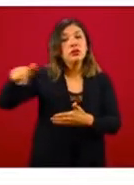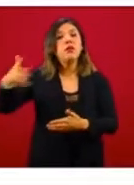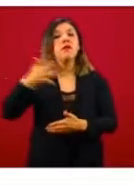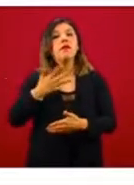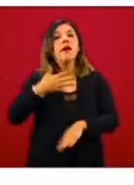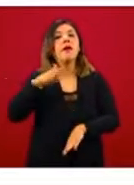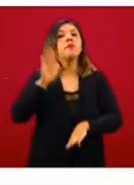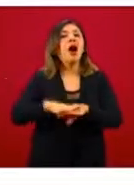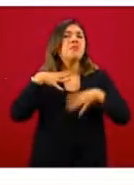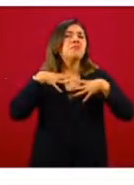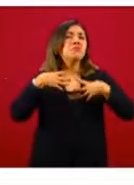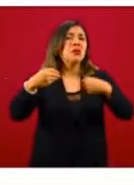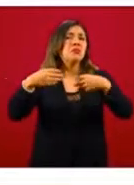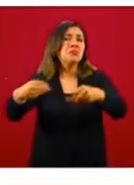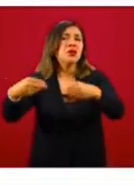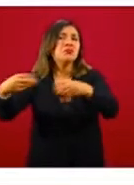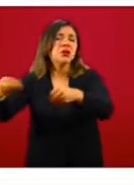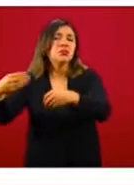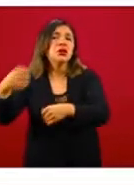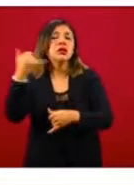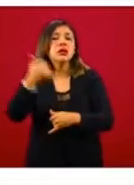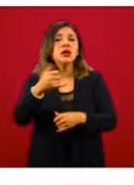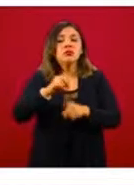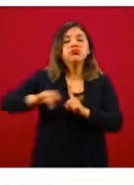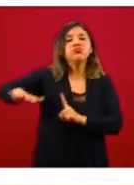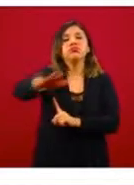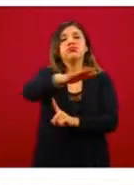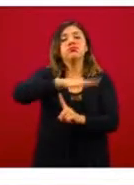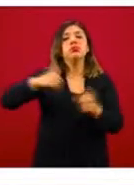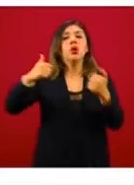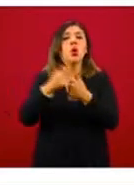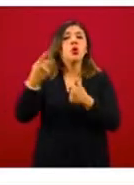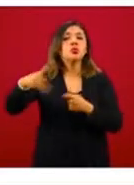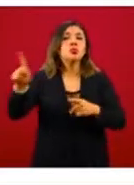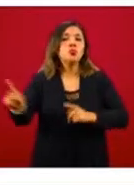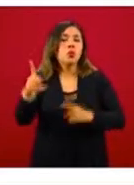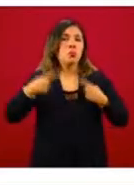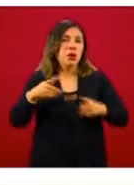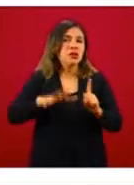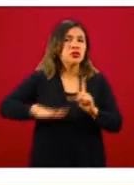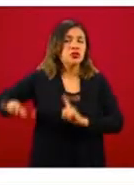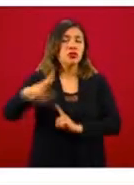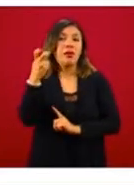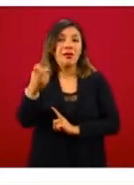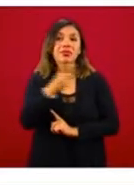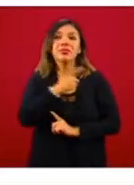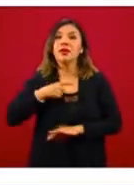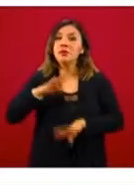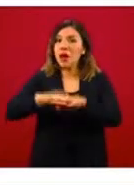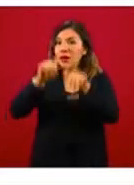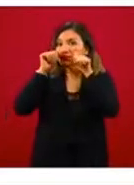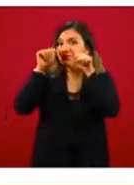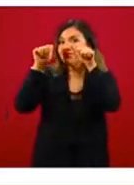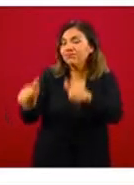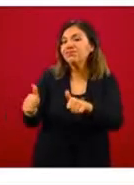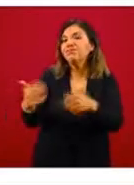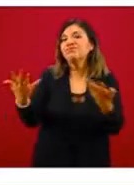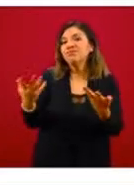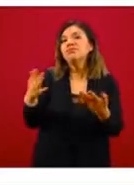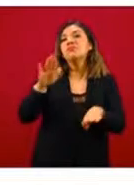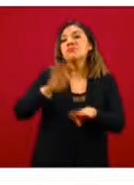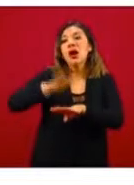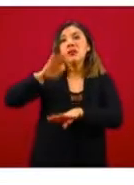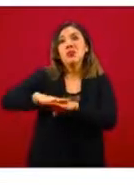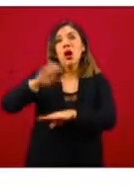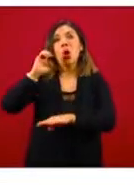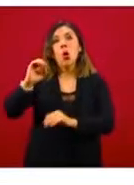days, these dark forest green colored states have higher transmission rates. We all have to be very much